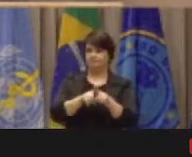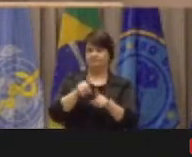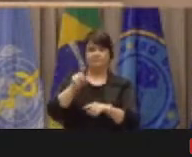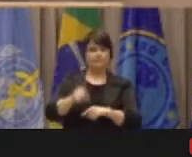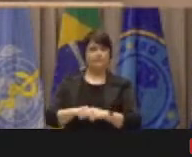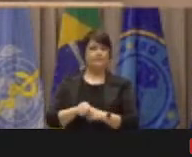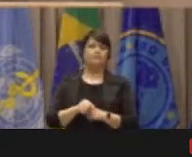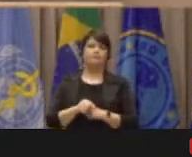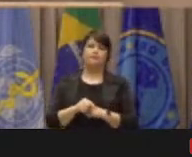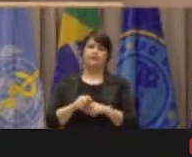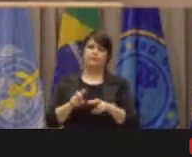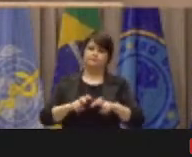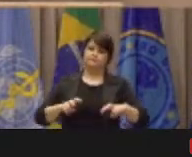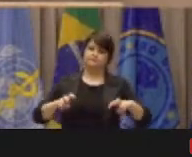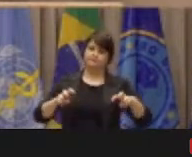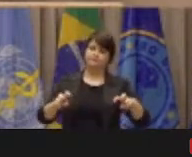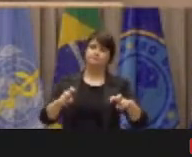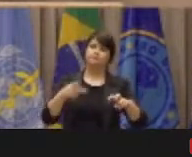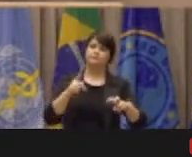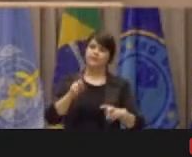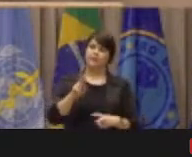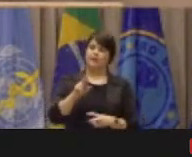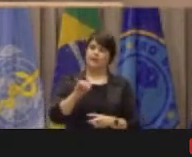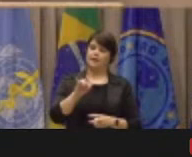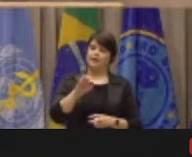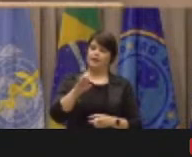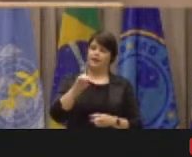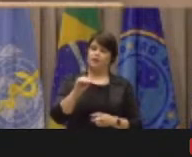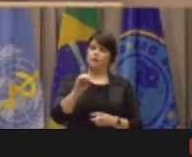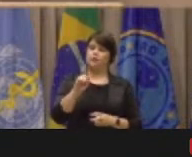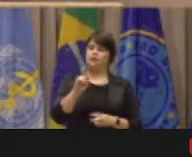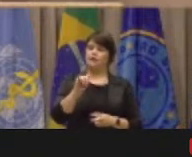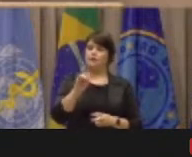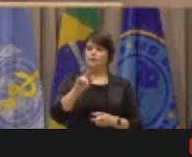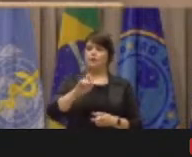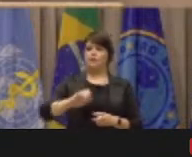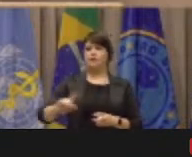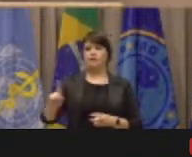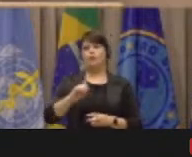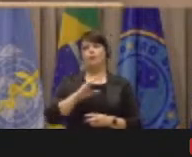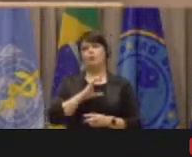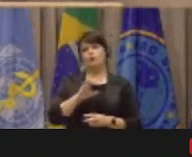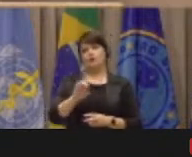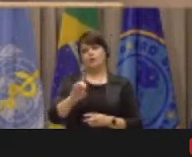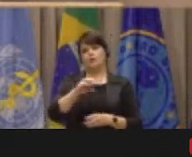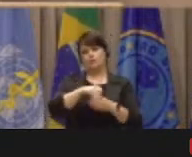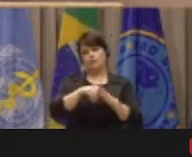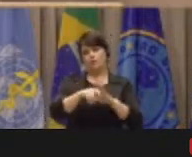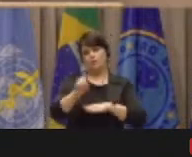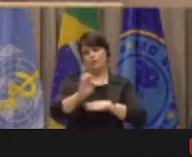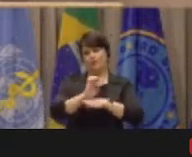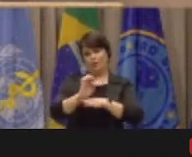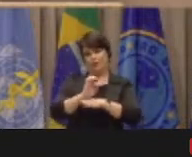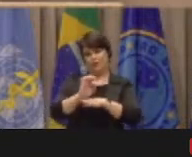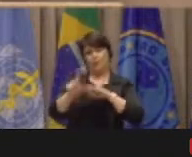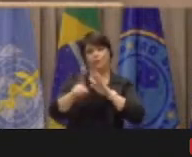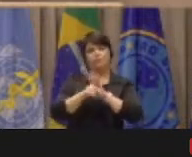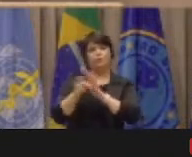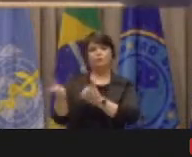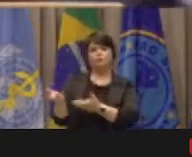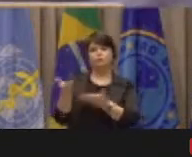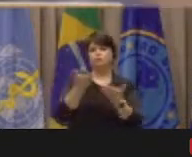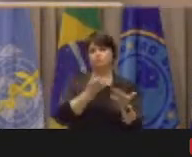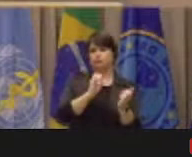to invite to the table Ricardo Zulis. He is the project coordinator in Ecuador, and